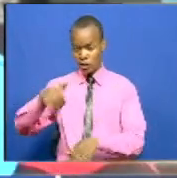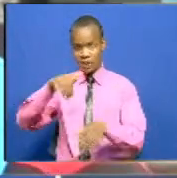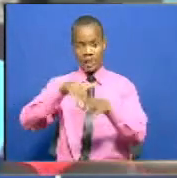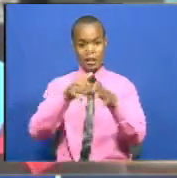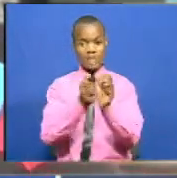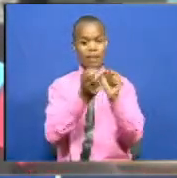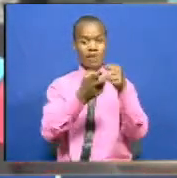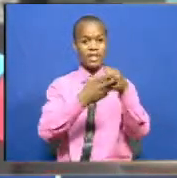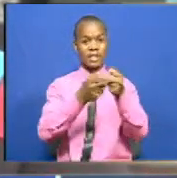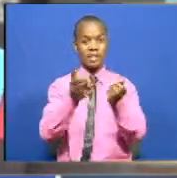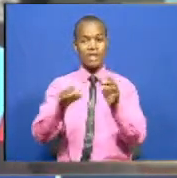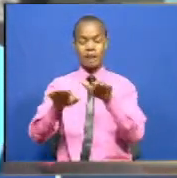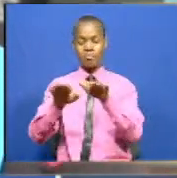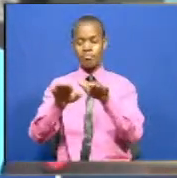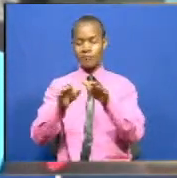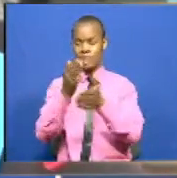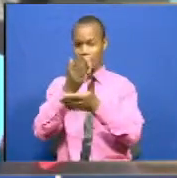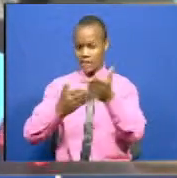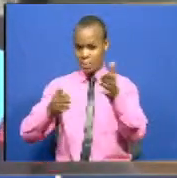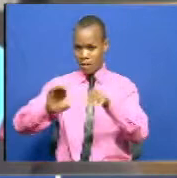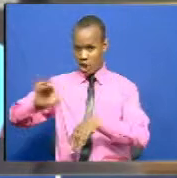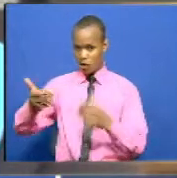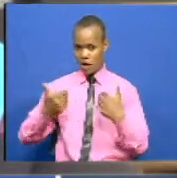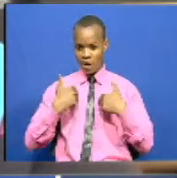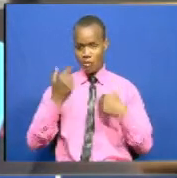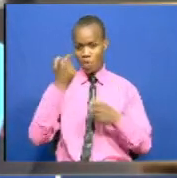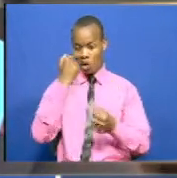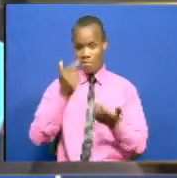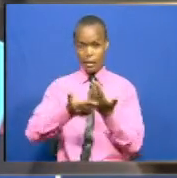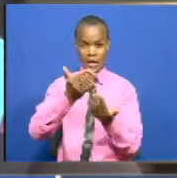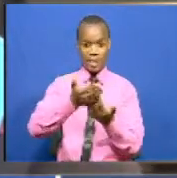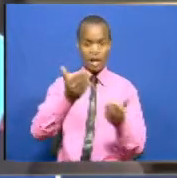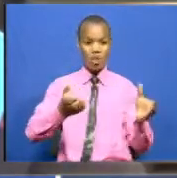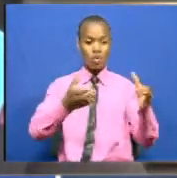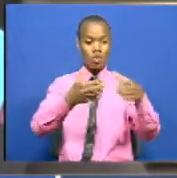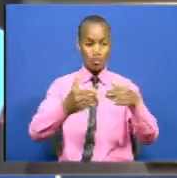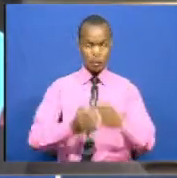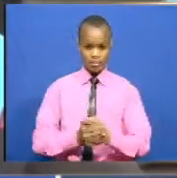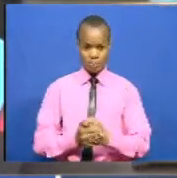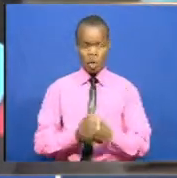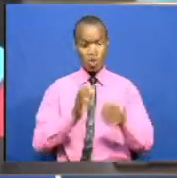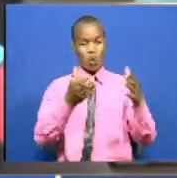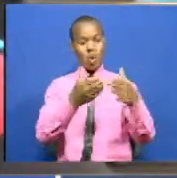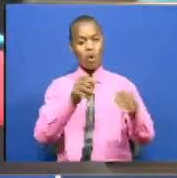we have the home-based care team. So the home-based care team is capable of taking care of these